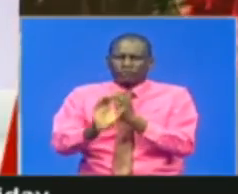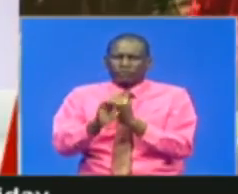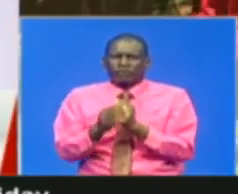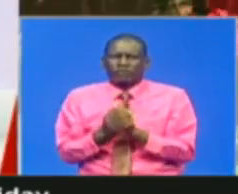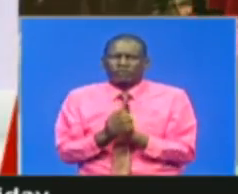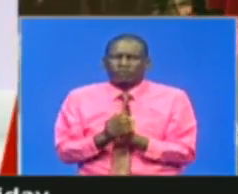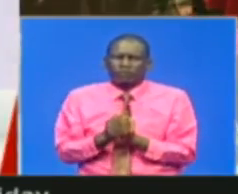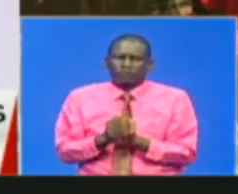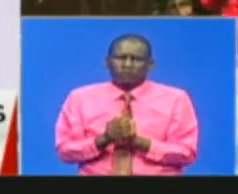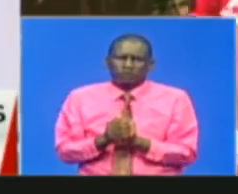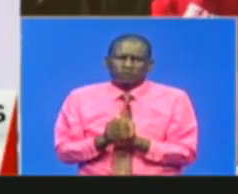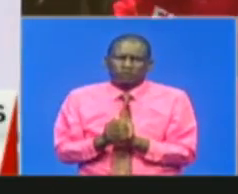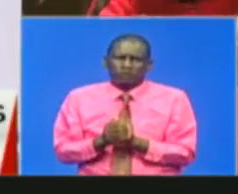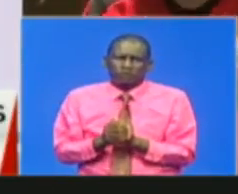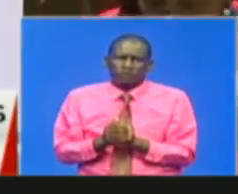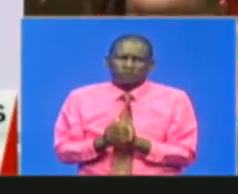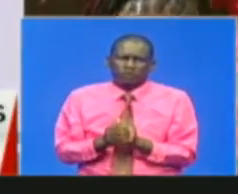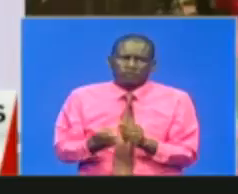Yeah,